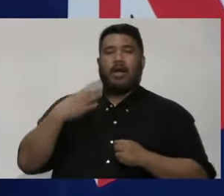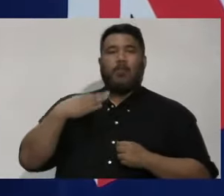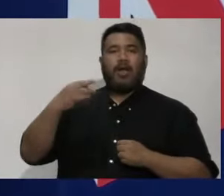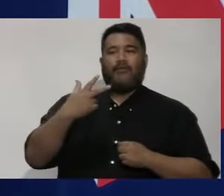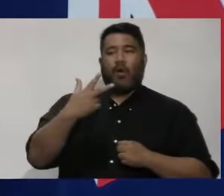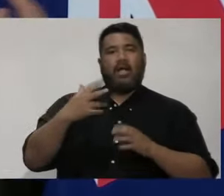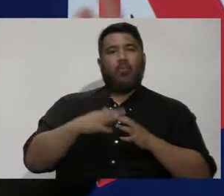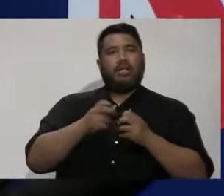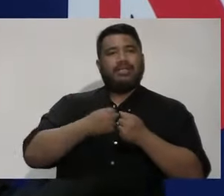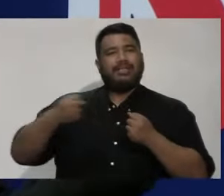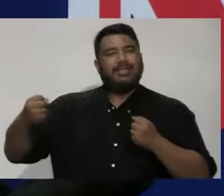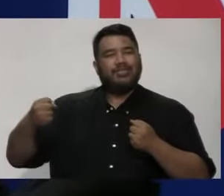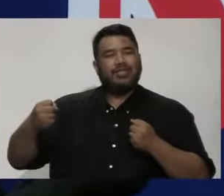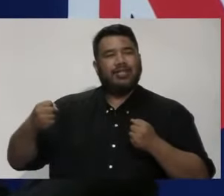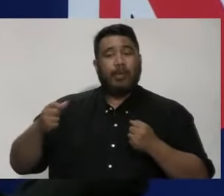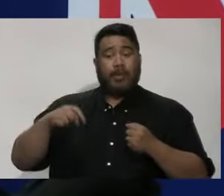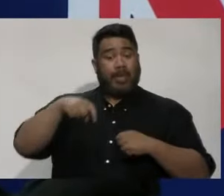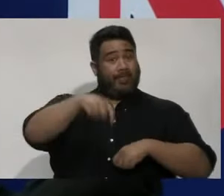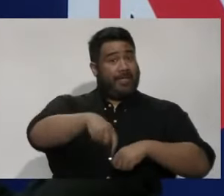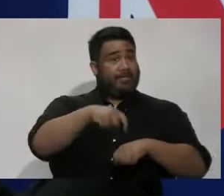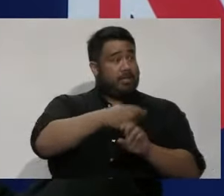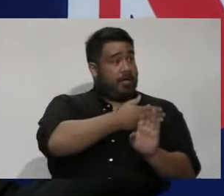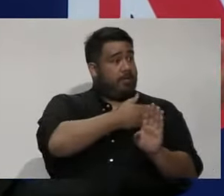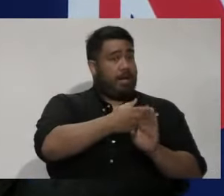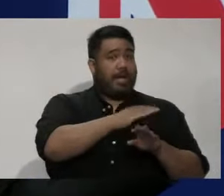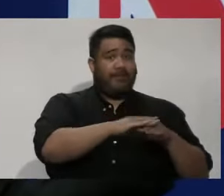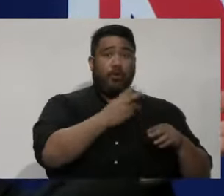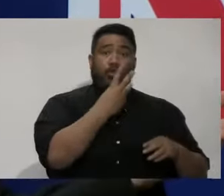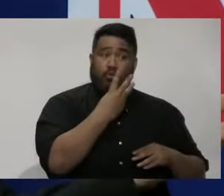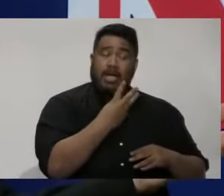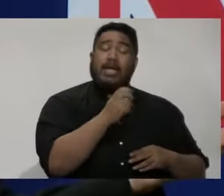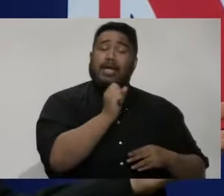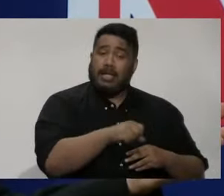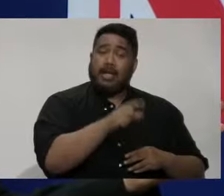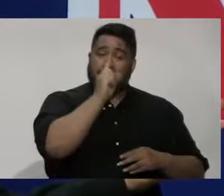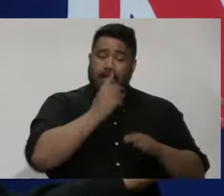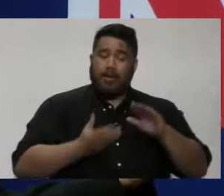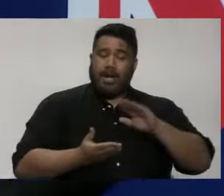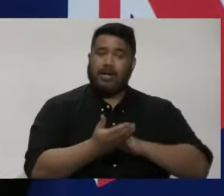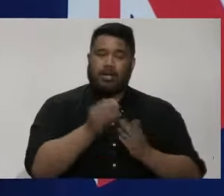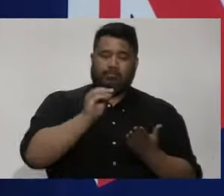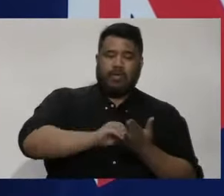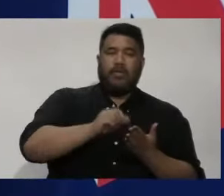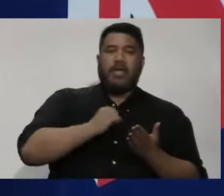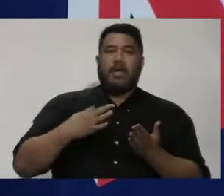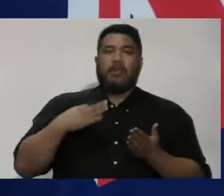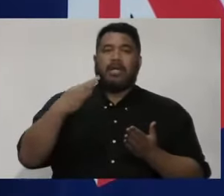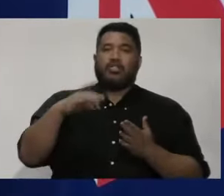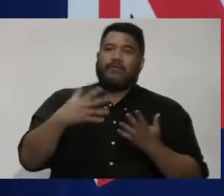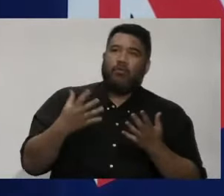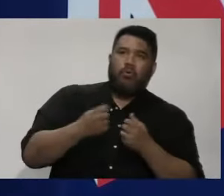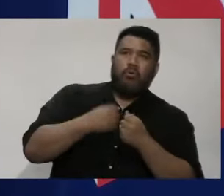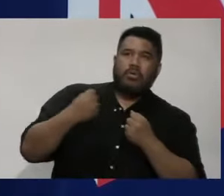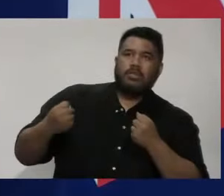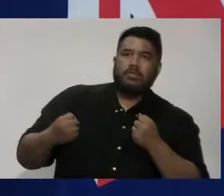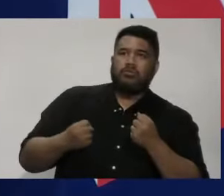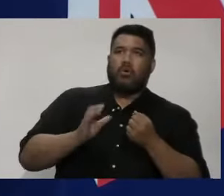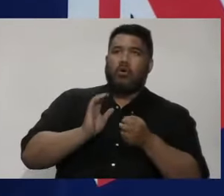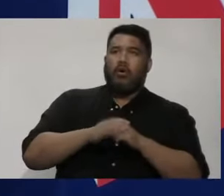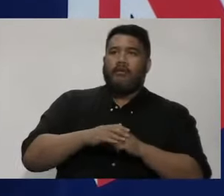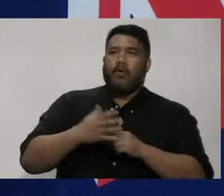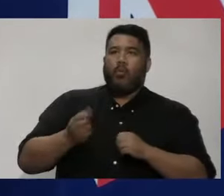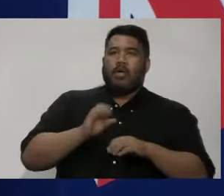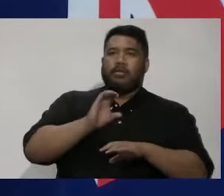will be able to count this full period of level 3 as part of their application for that extension. So we will likely see